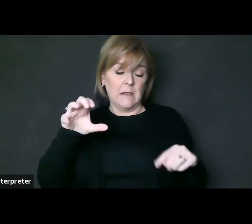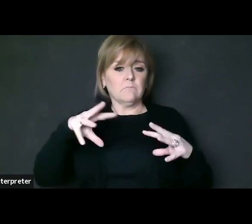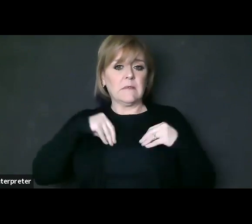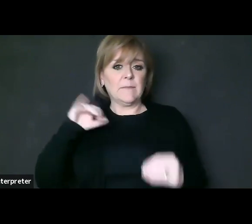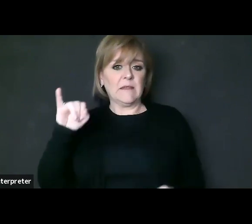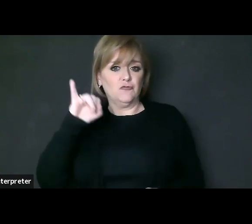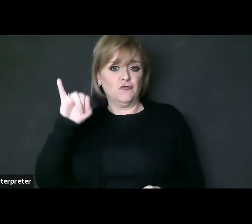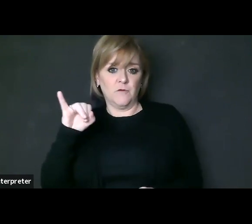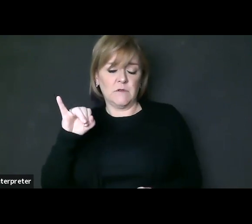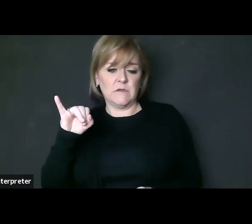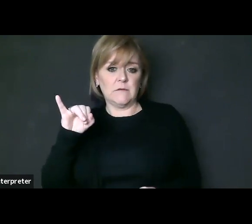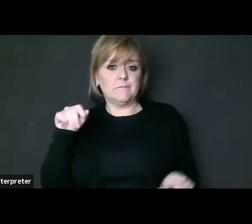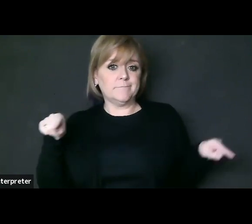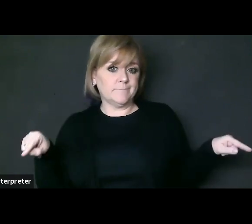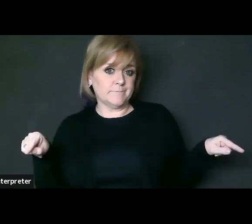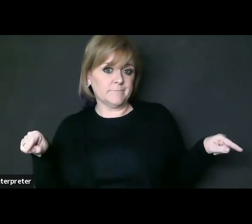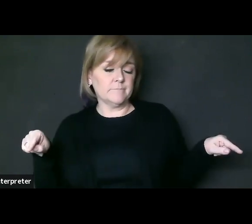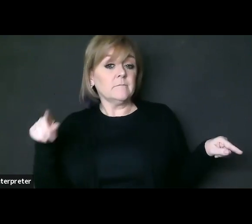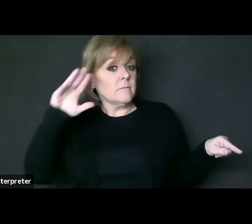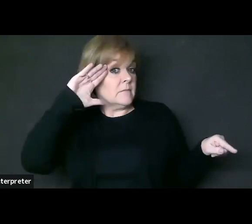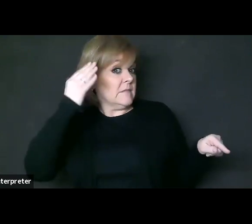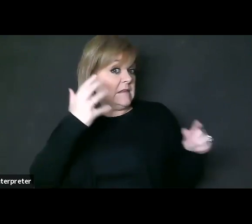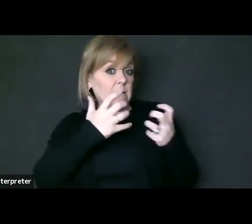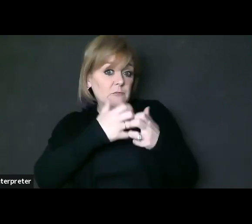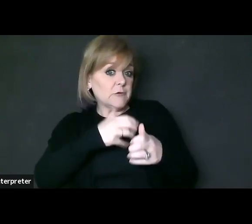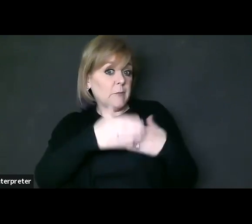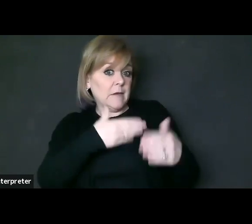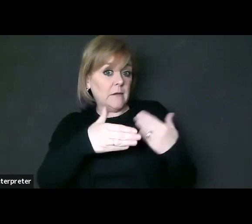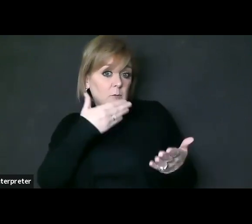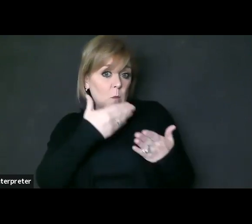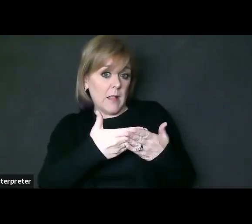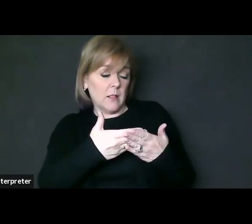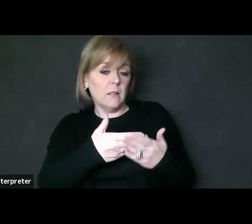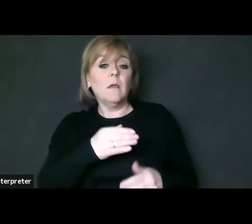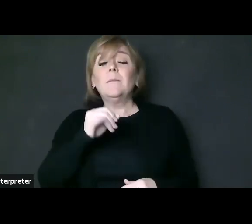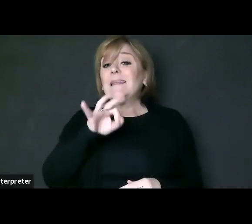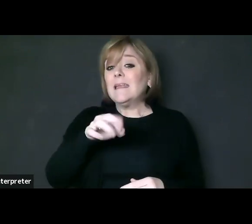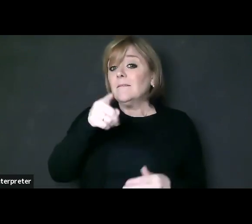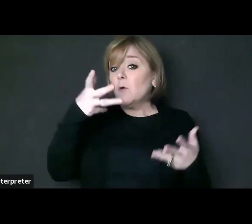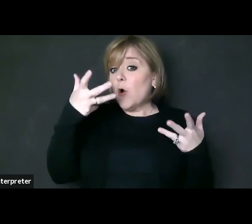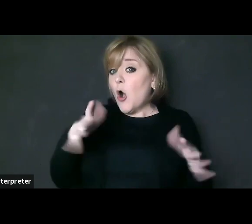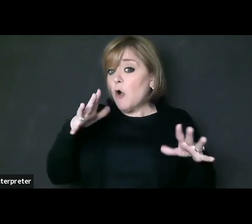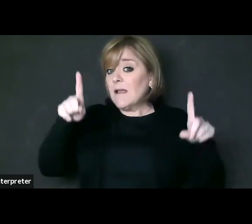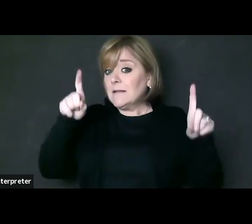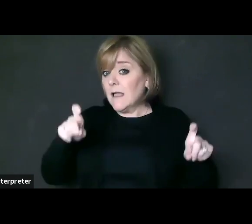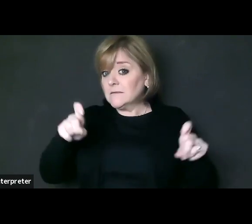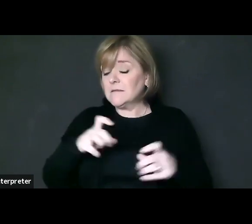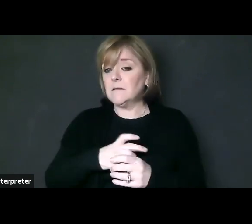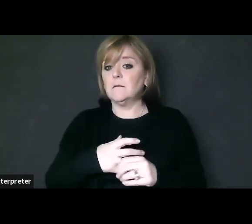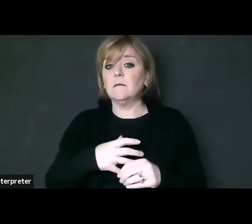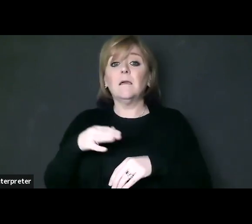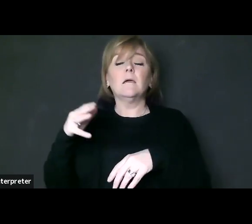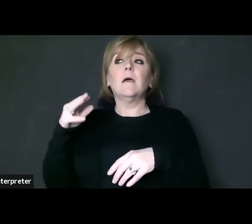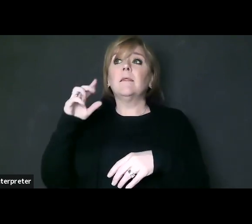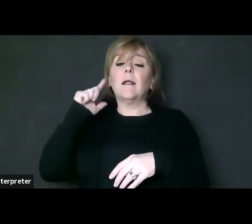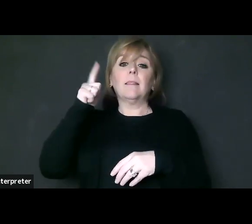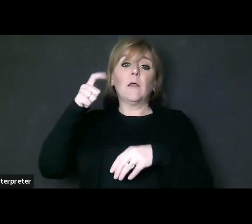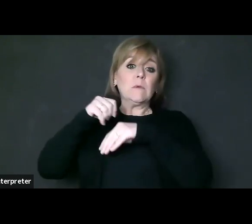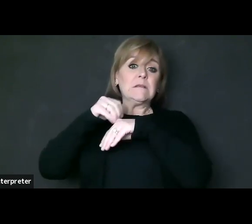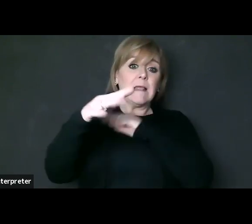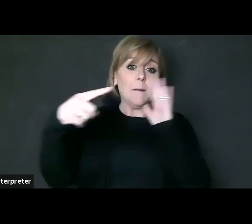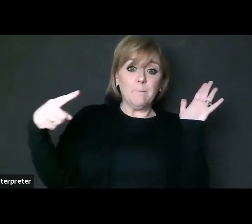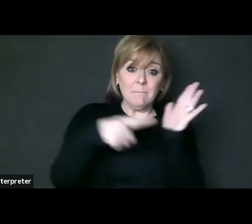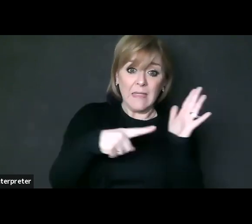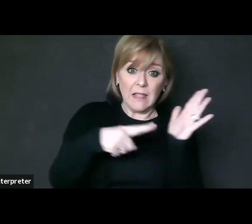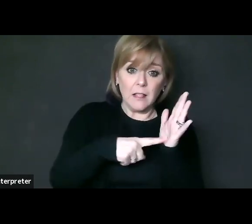insurance, and that seems to be working pretty well. However, if you've been tested and you've gotten a bill and you don't feel like you have